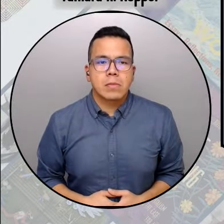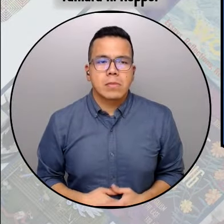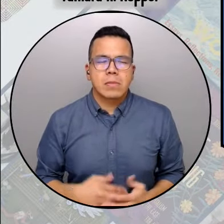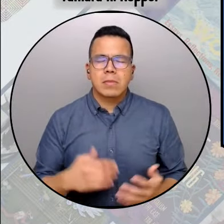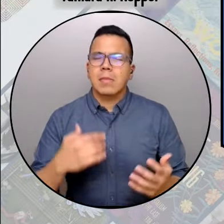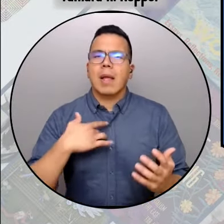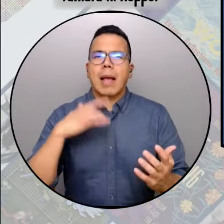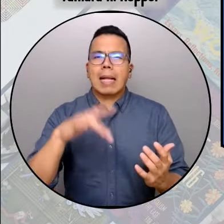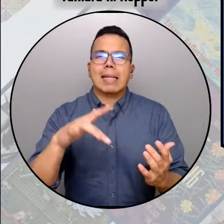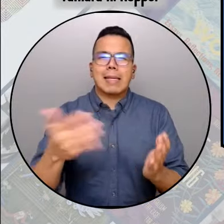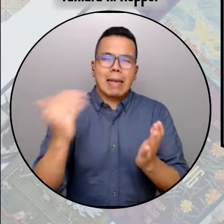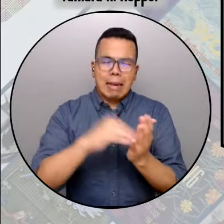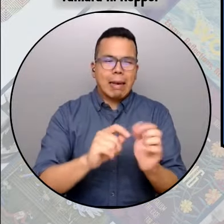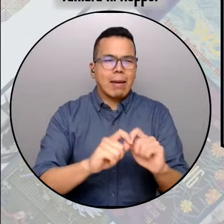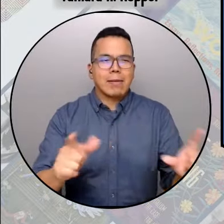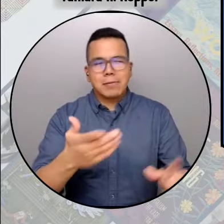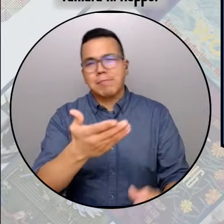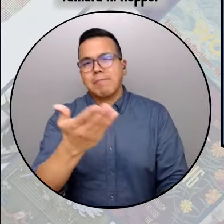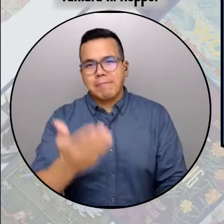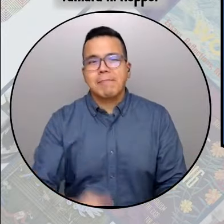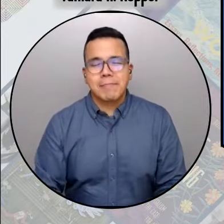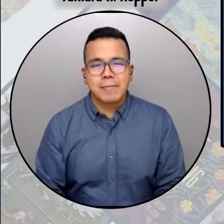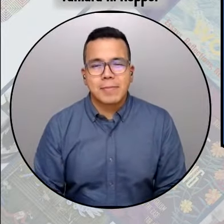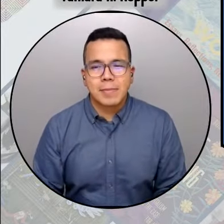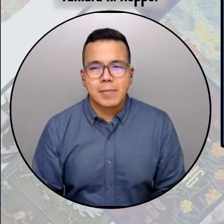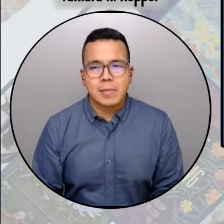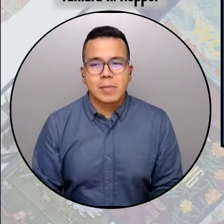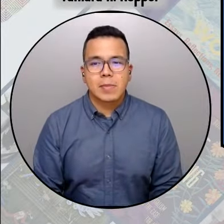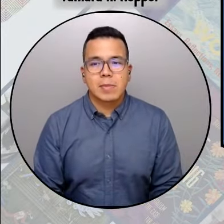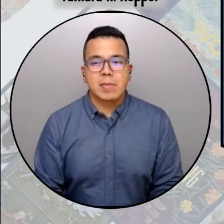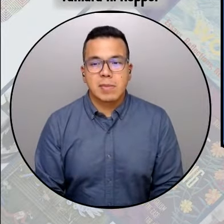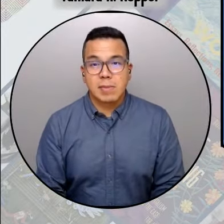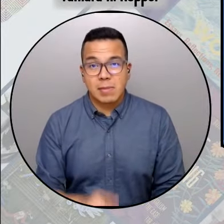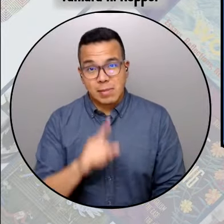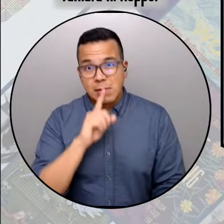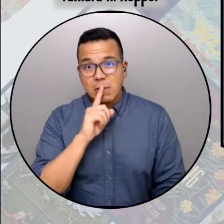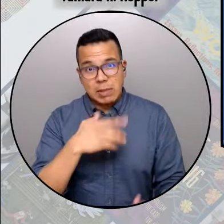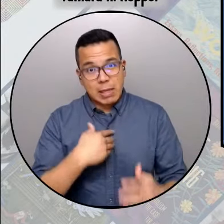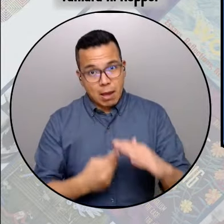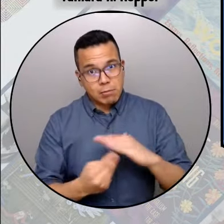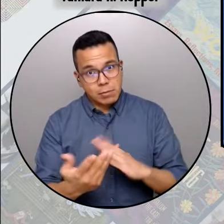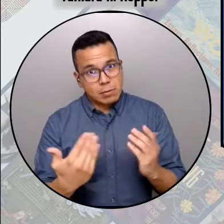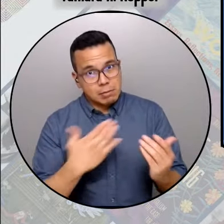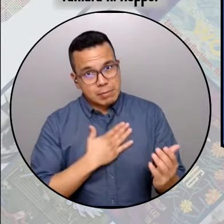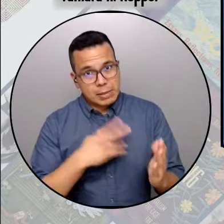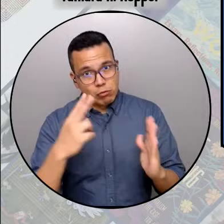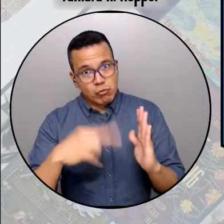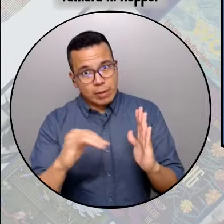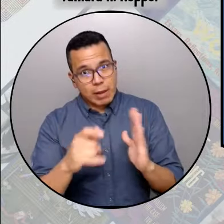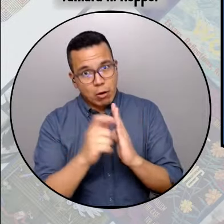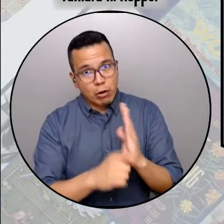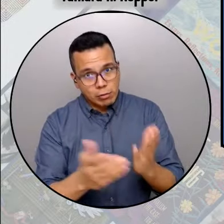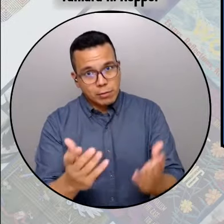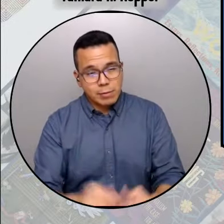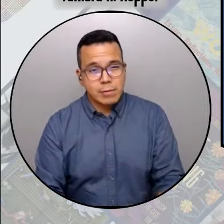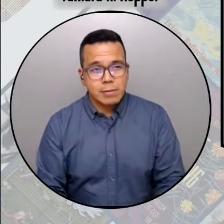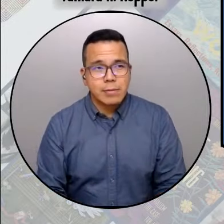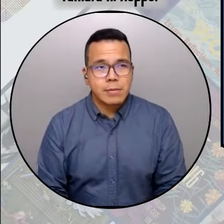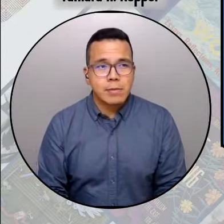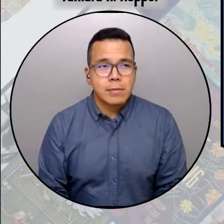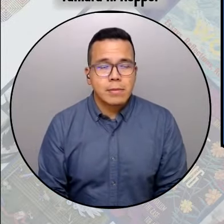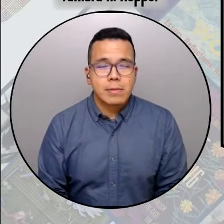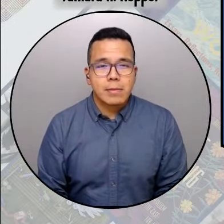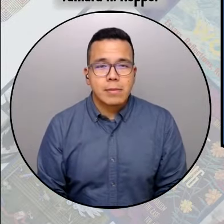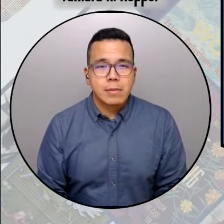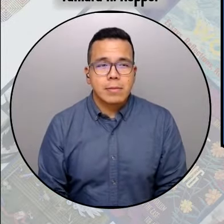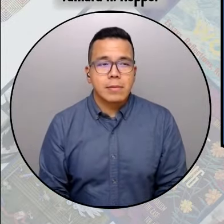I just clicked on the link again, right? Okay, I mean, I'm really trying to get you to read this if you haven't, okay. So let's see here. This is